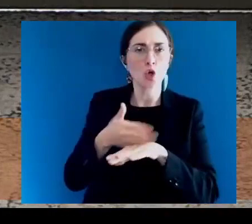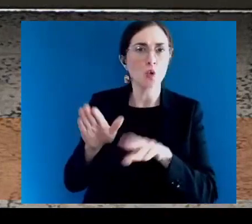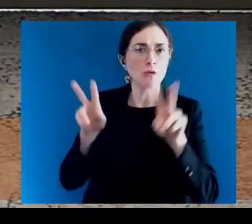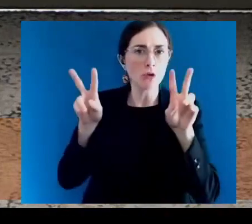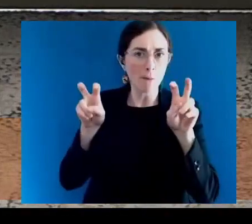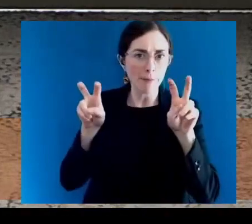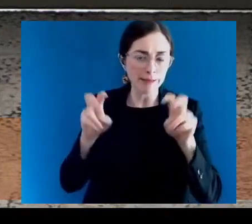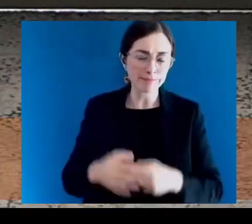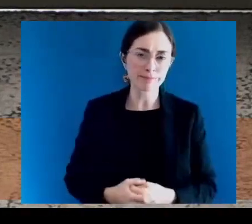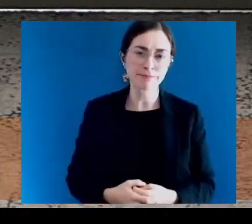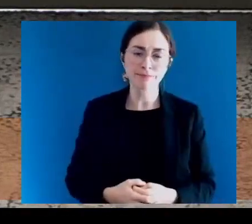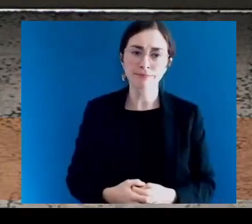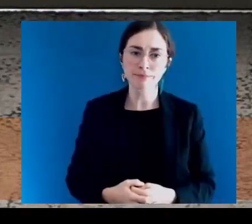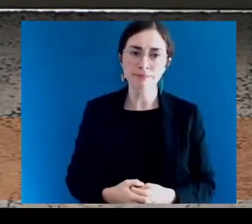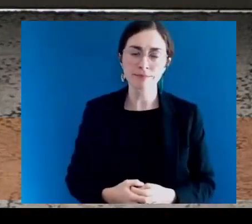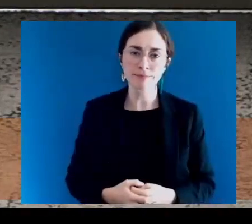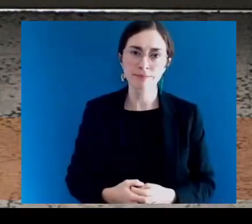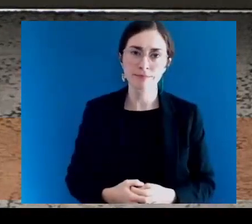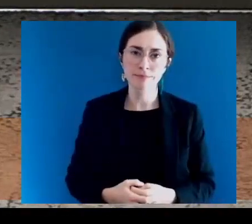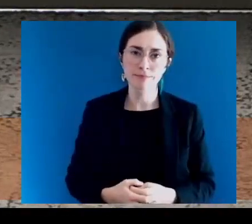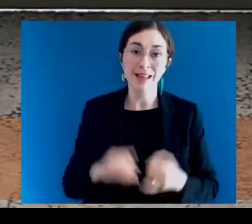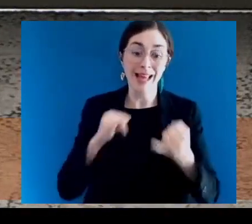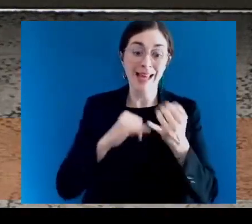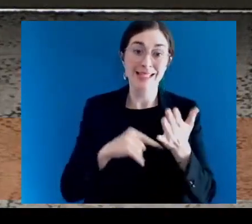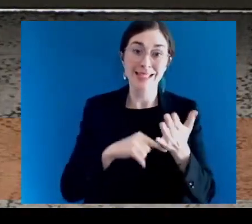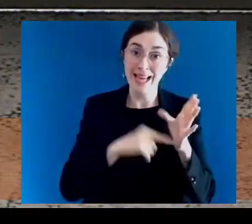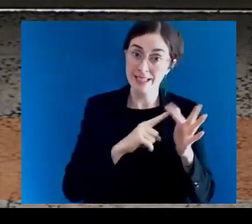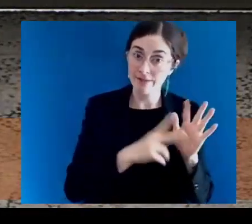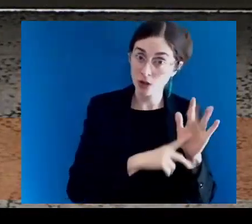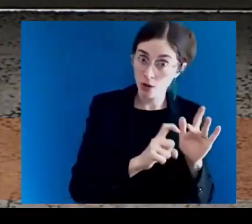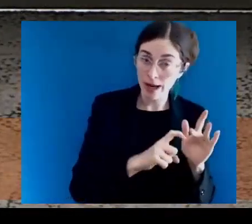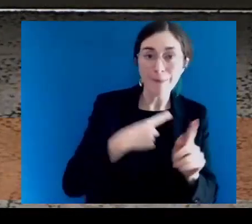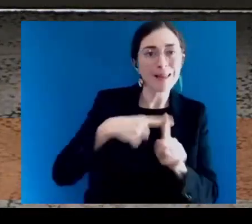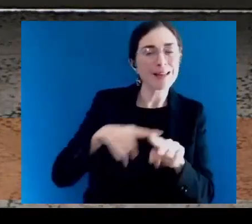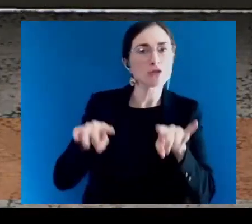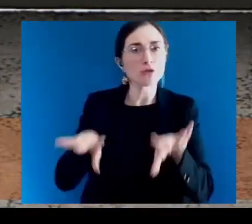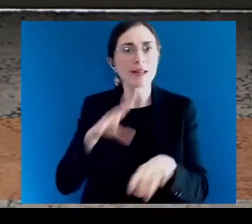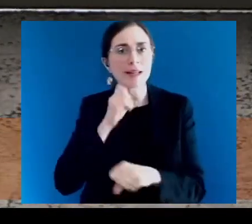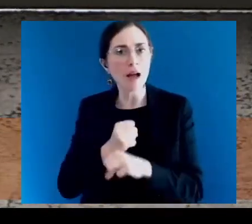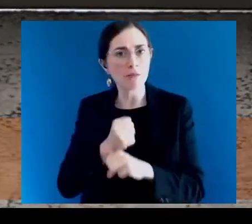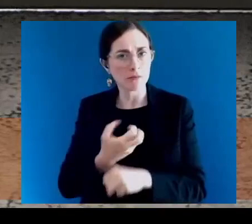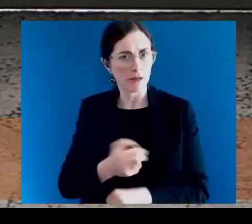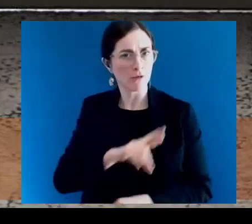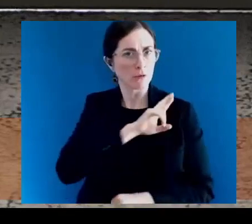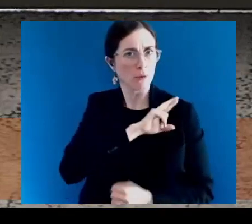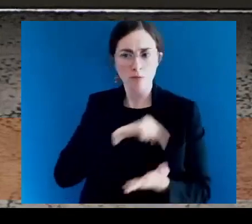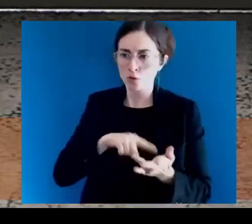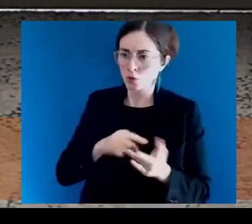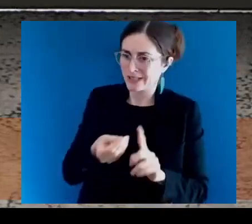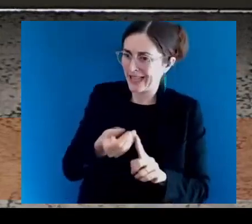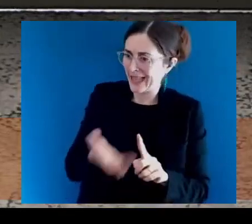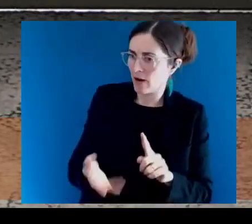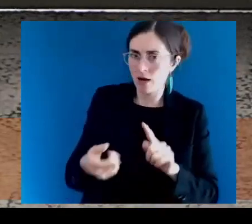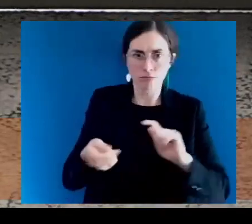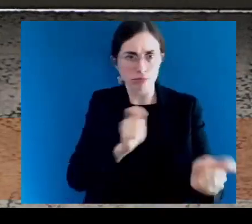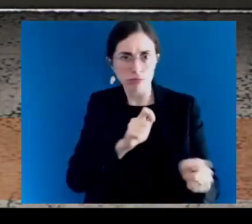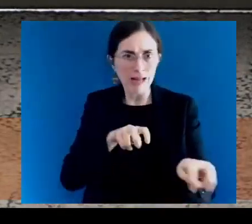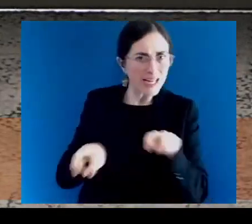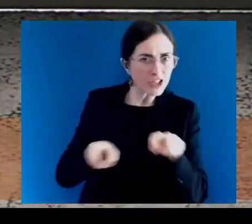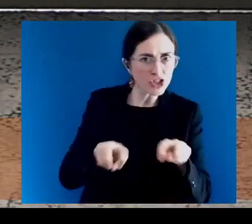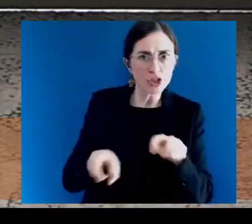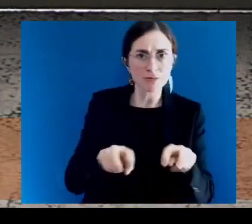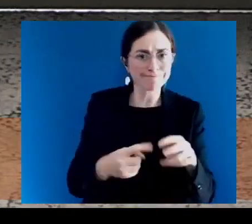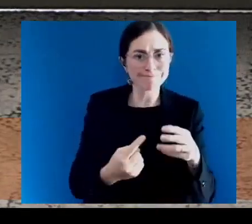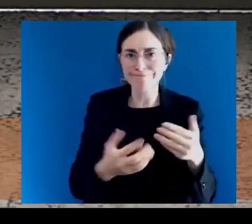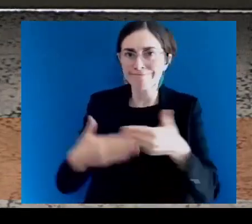the state and Commonwealth both have responsibility for delivering action on climate change, correct? That's correct, yes.